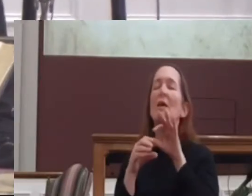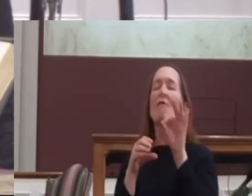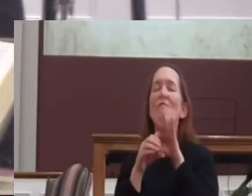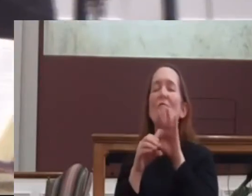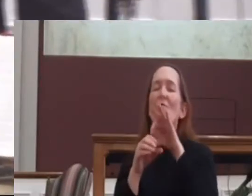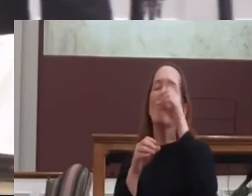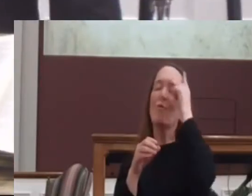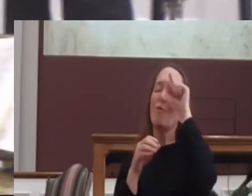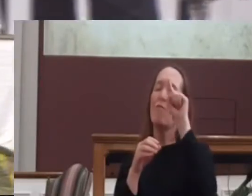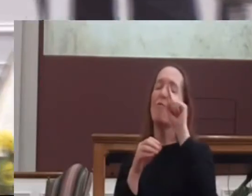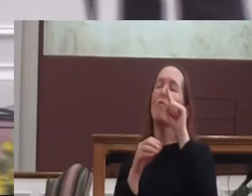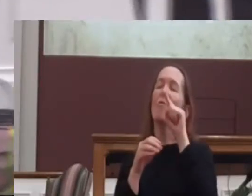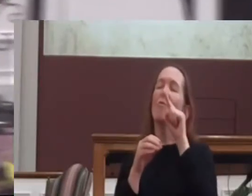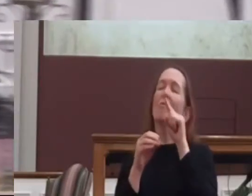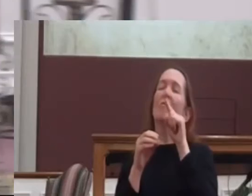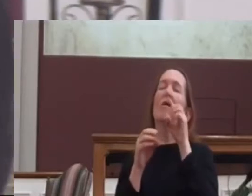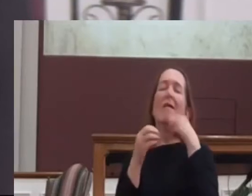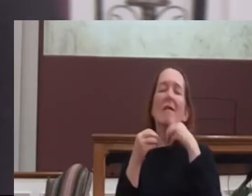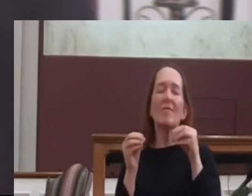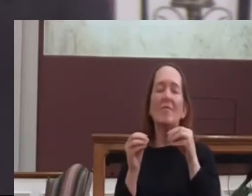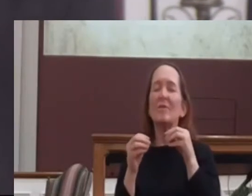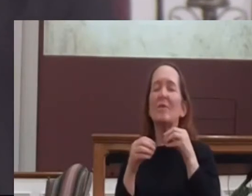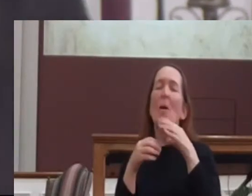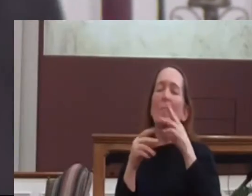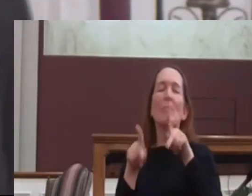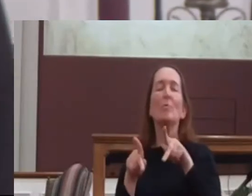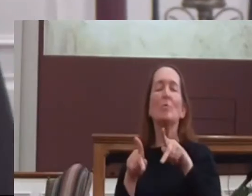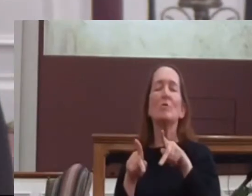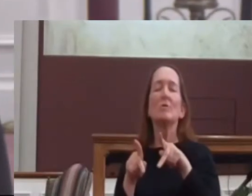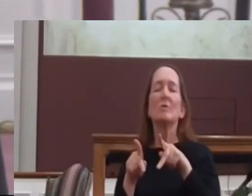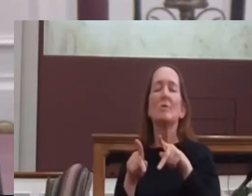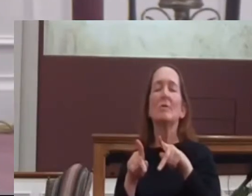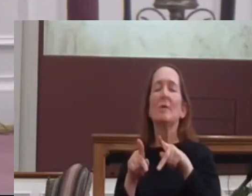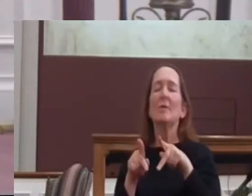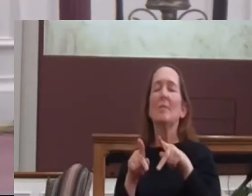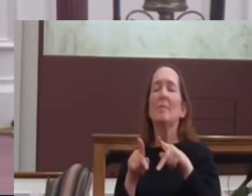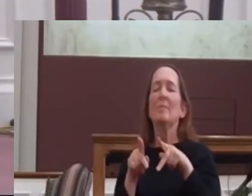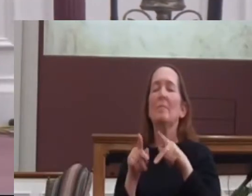in any elected office. Our hope is not even